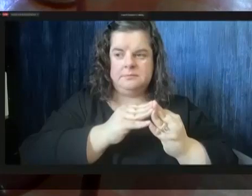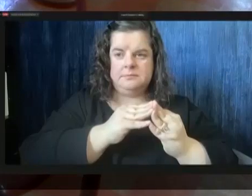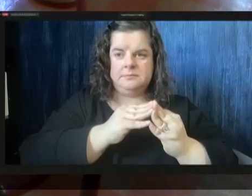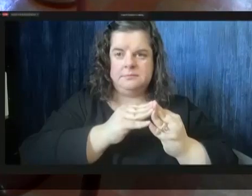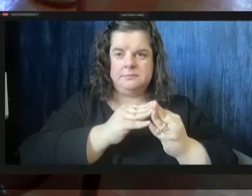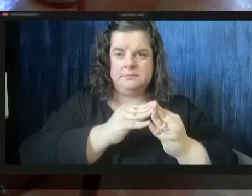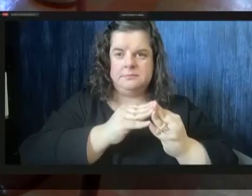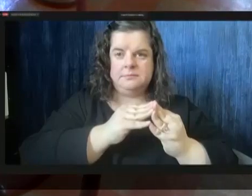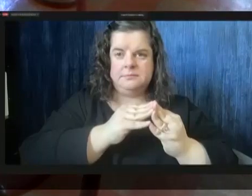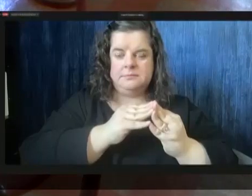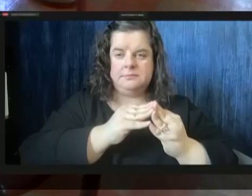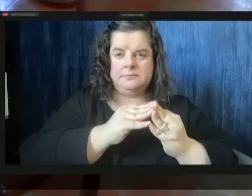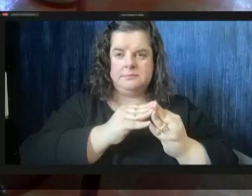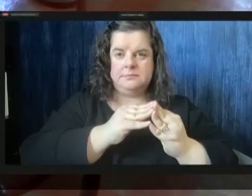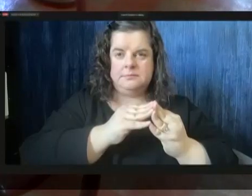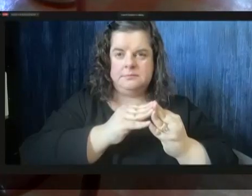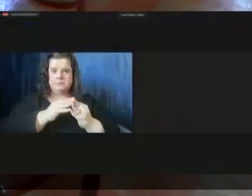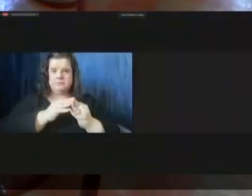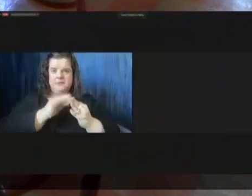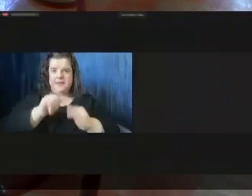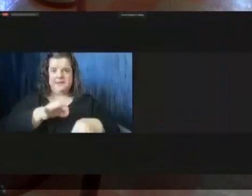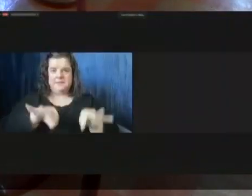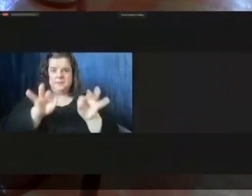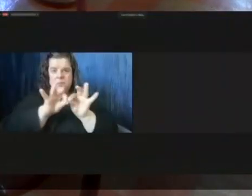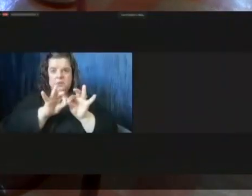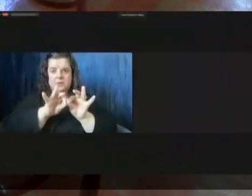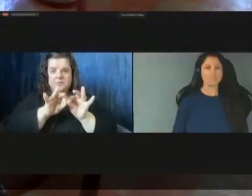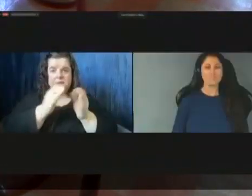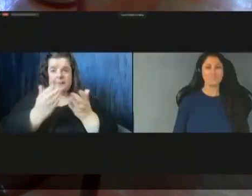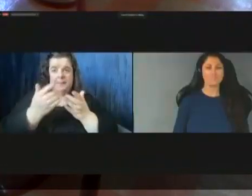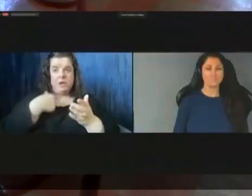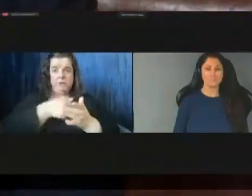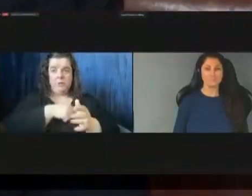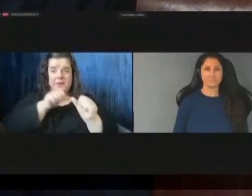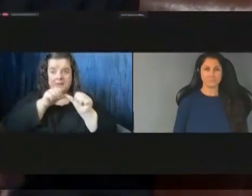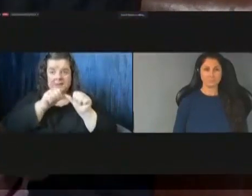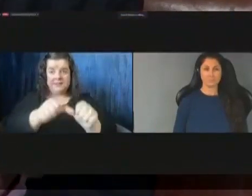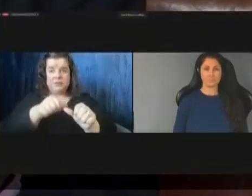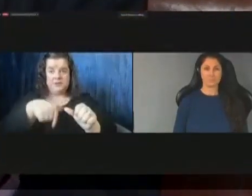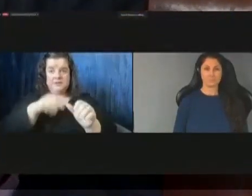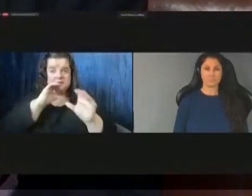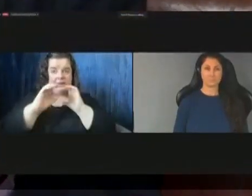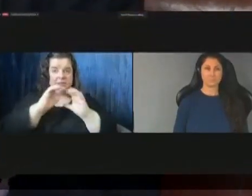that's very important. And I think maybe just as we continue this conversation,